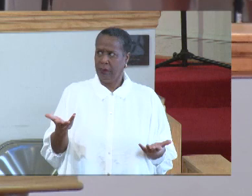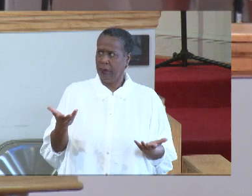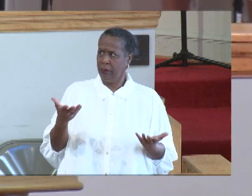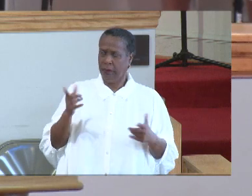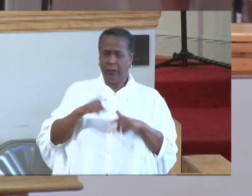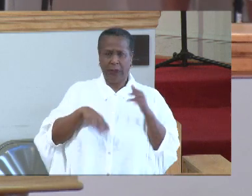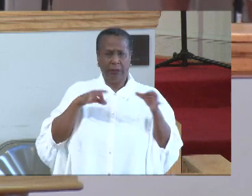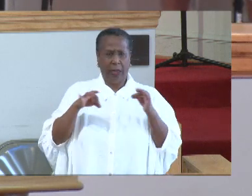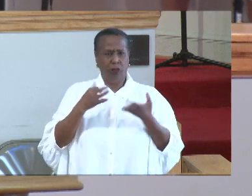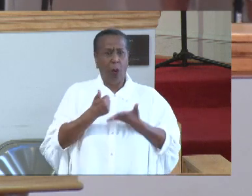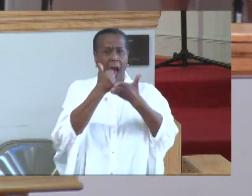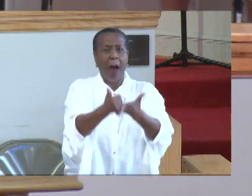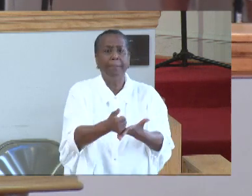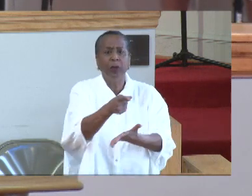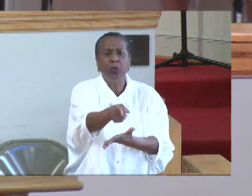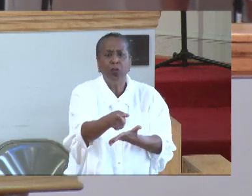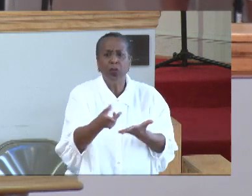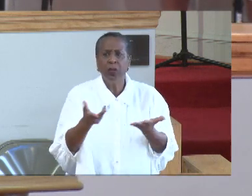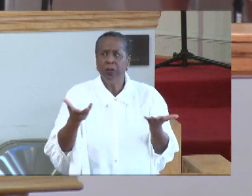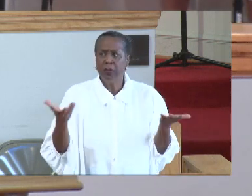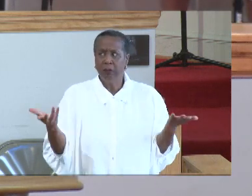to help you out.